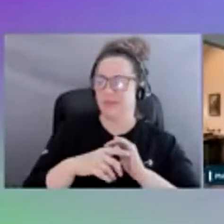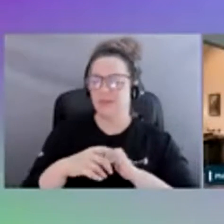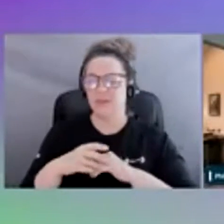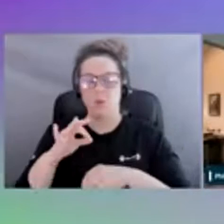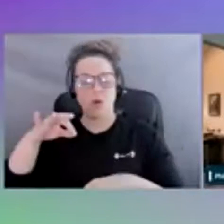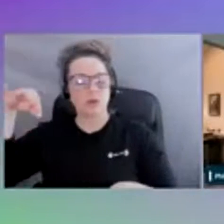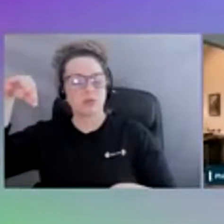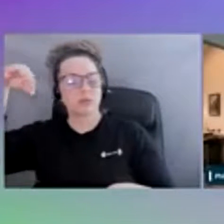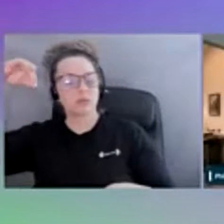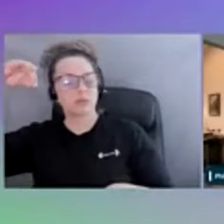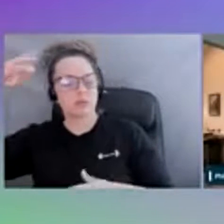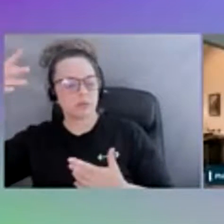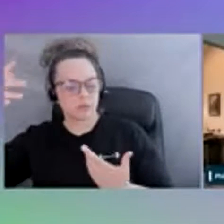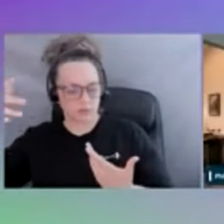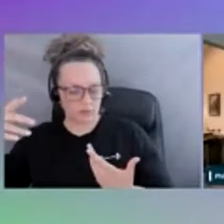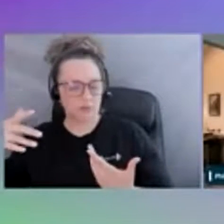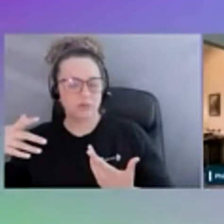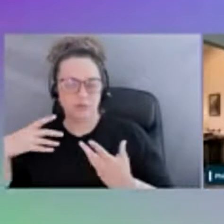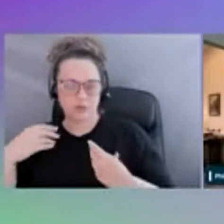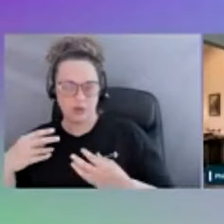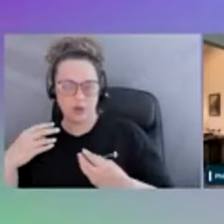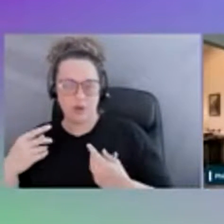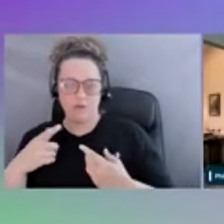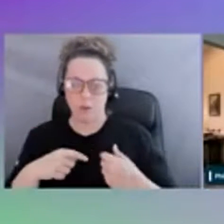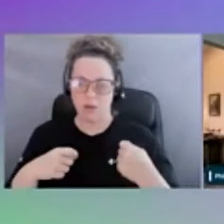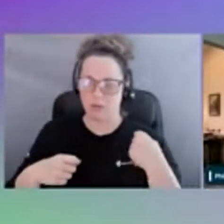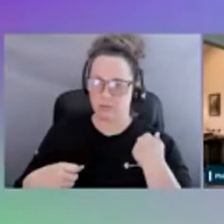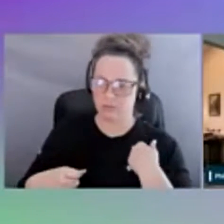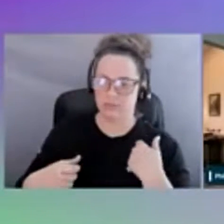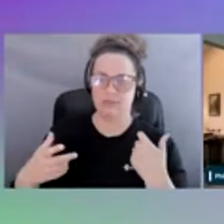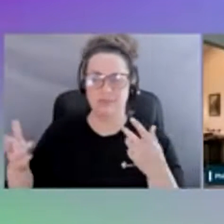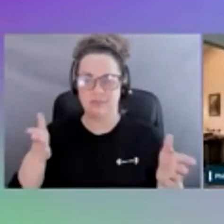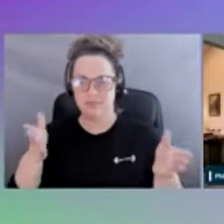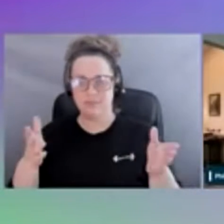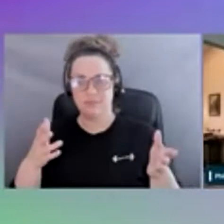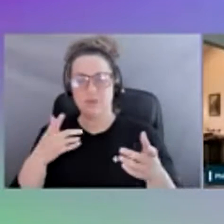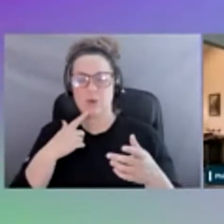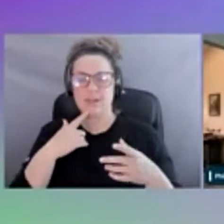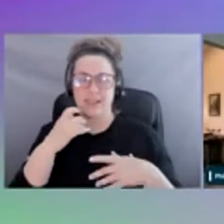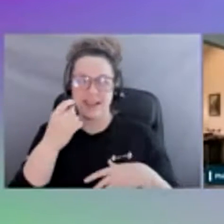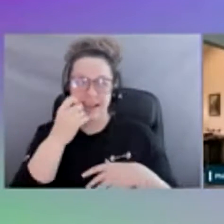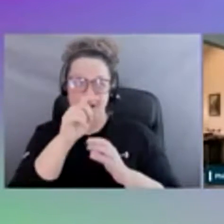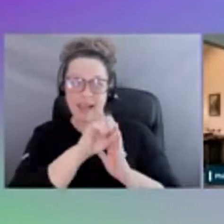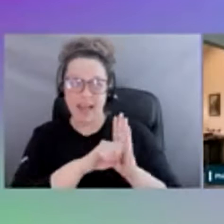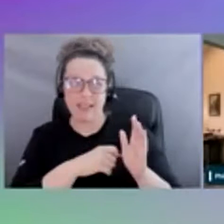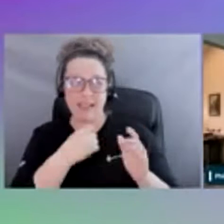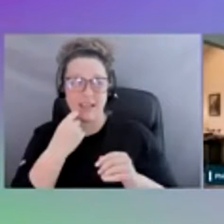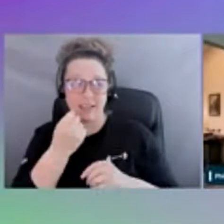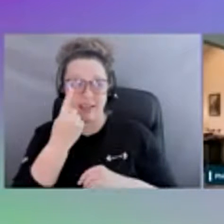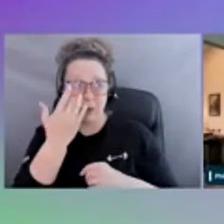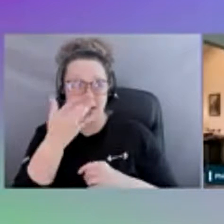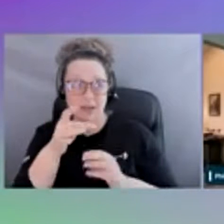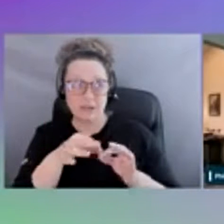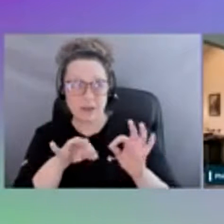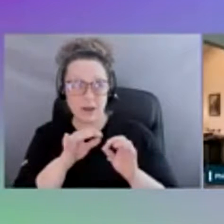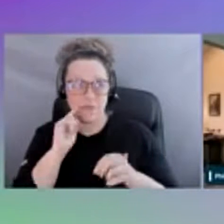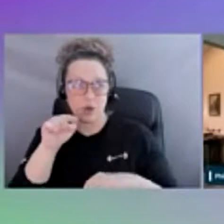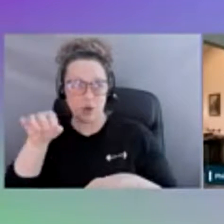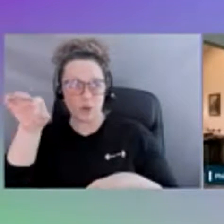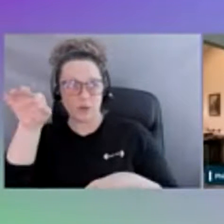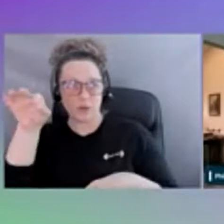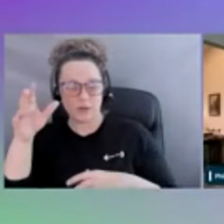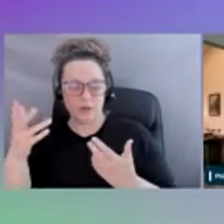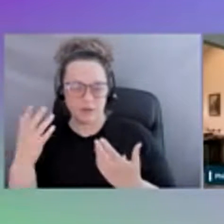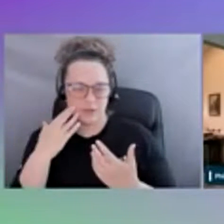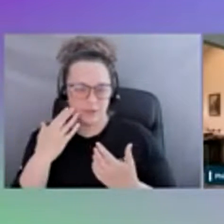I need to, having to come in and say, actually, ethically, I think you need to think about why this information matters to you. One other